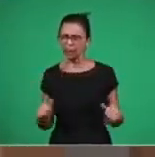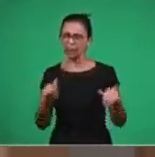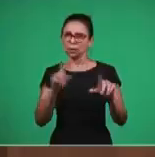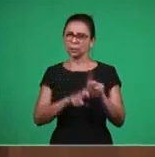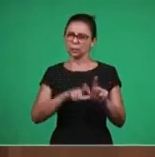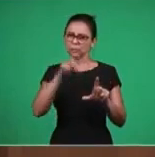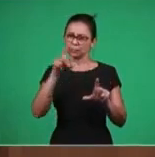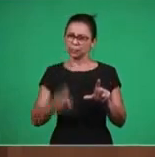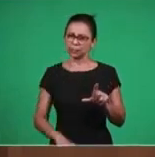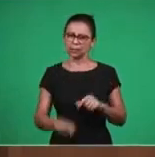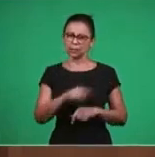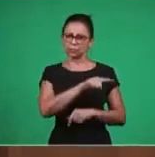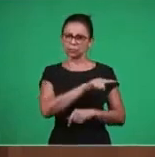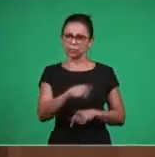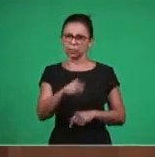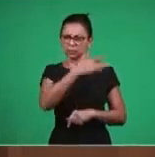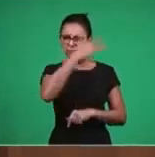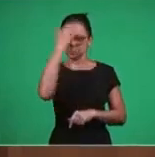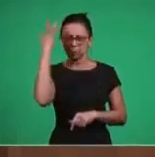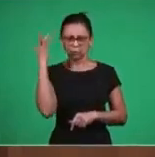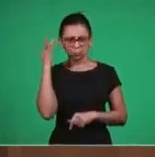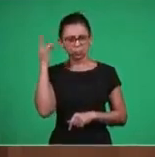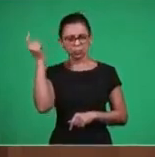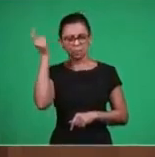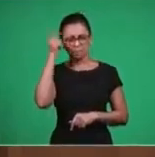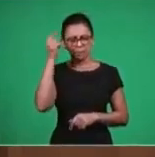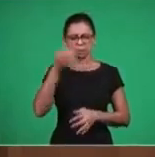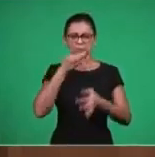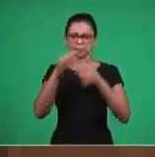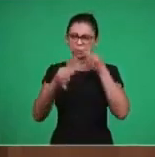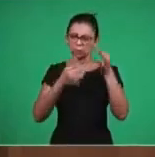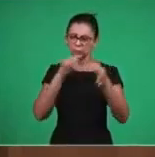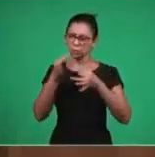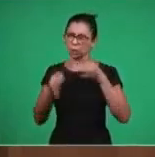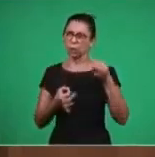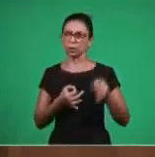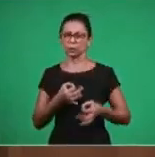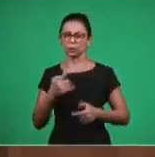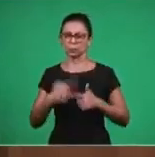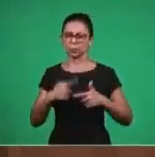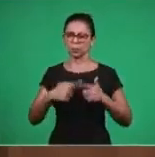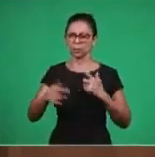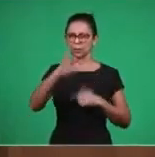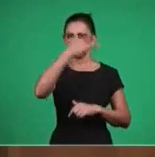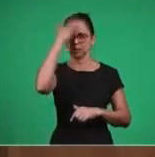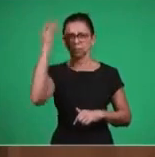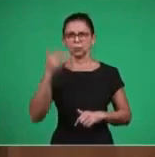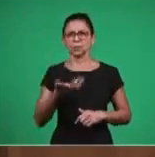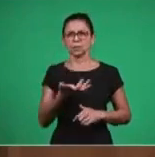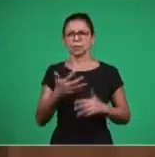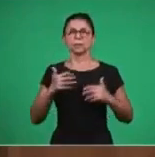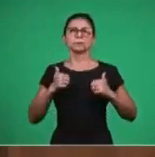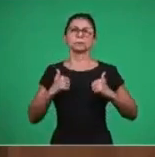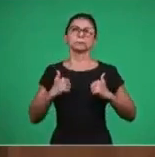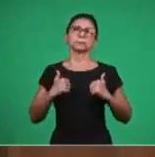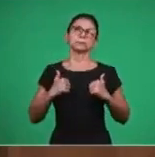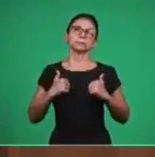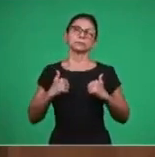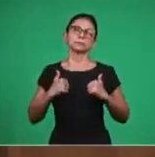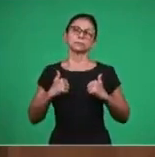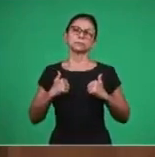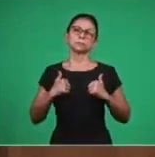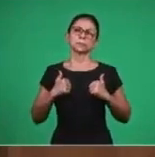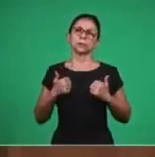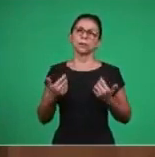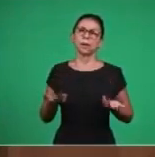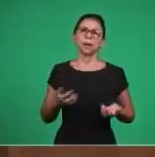of what people are thinking. The ministry has to be exercised. People need to feel comfortable. Everybody